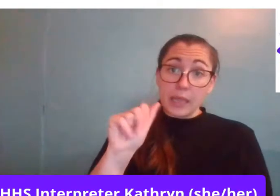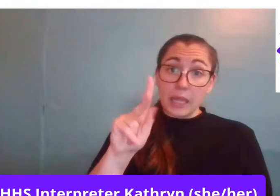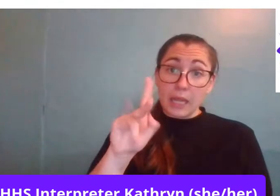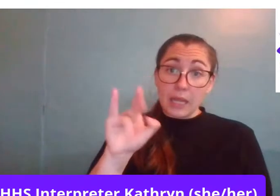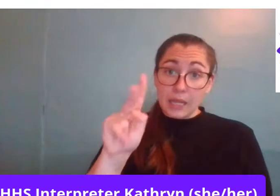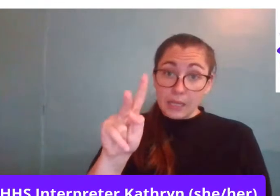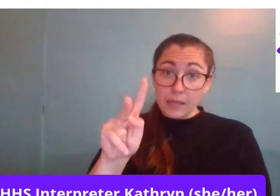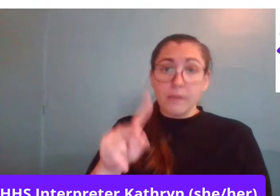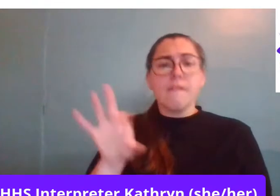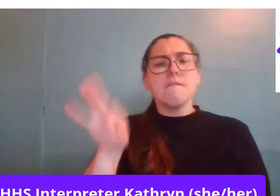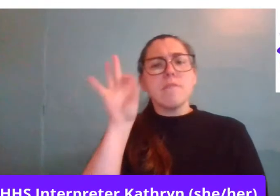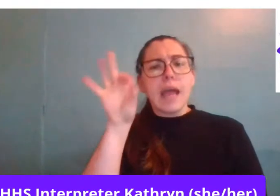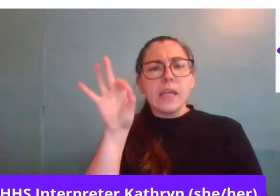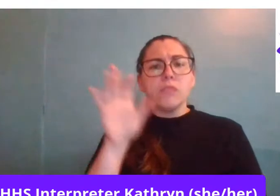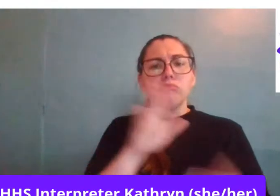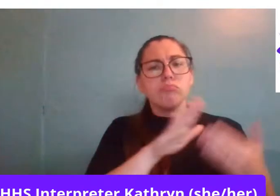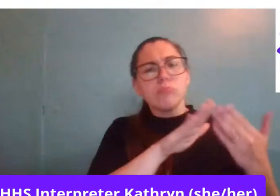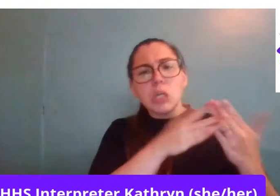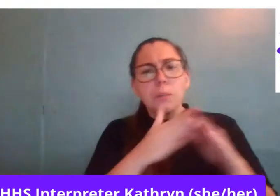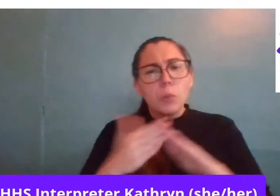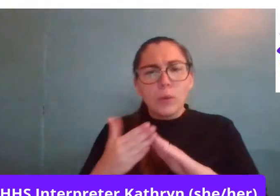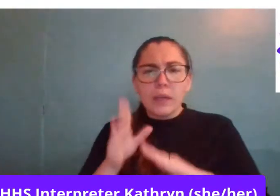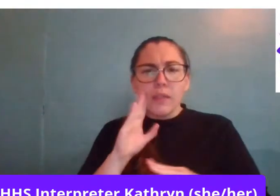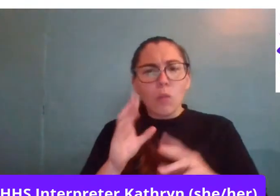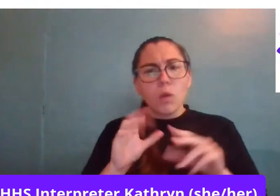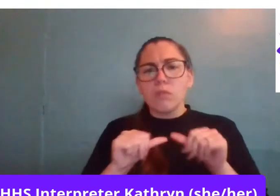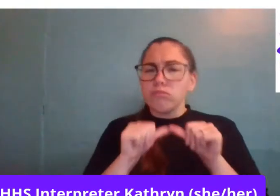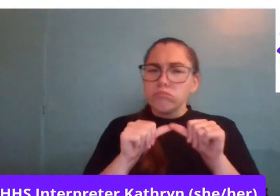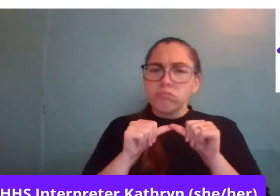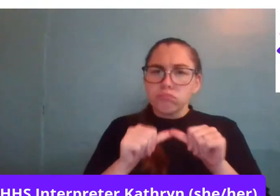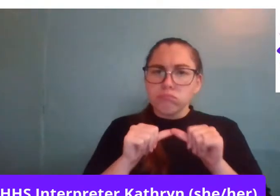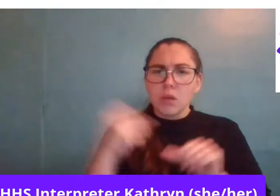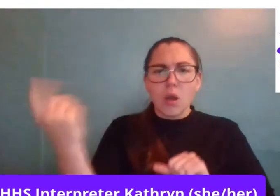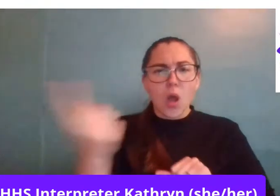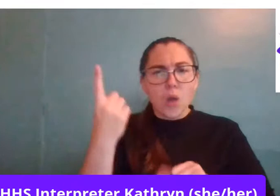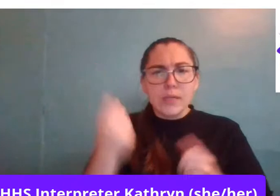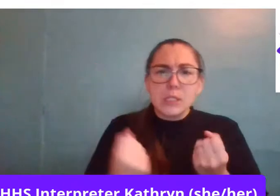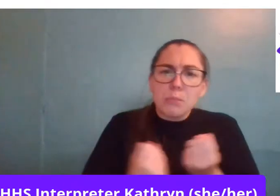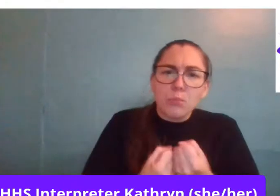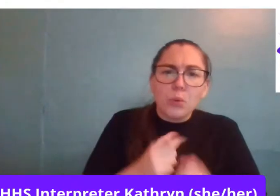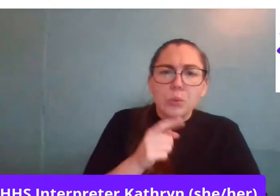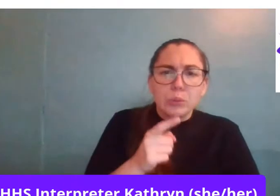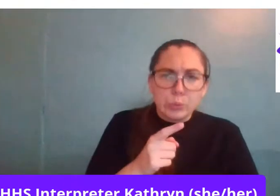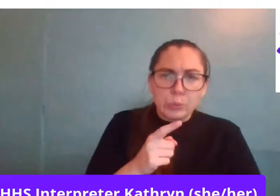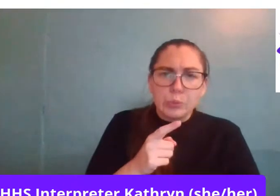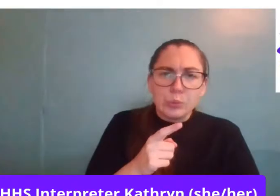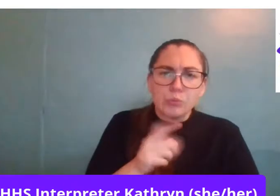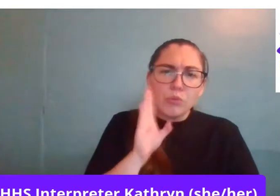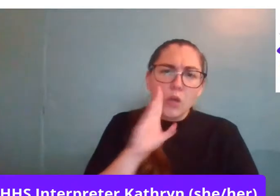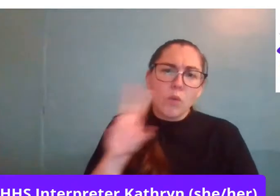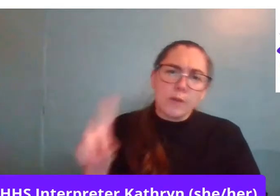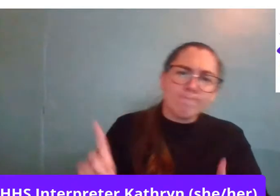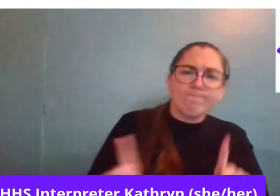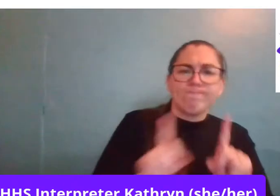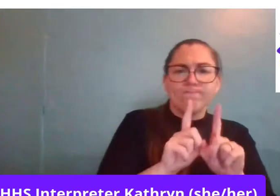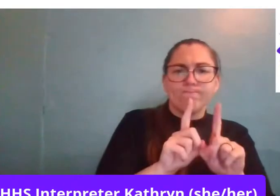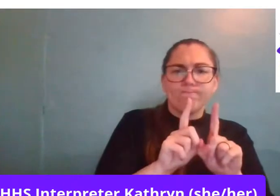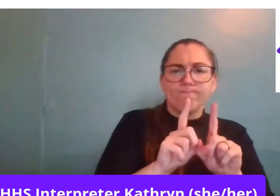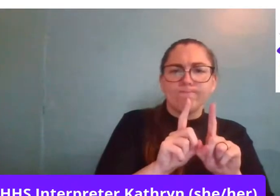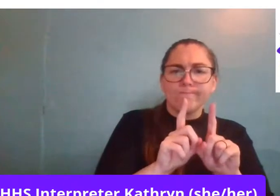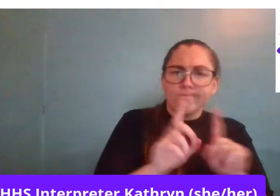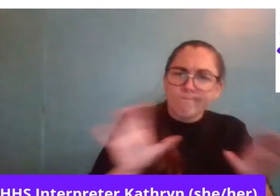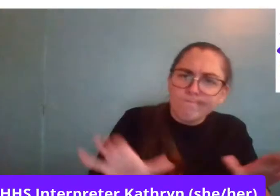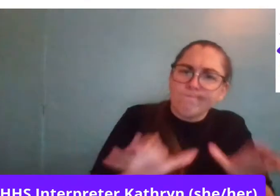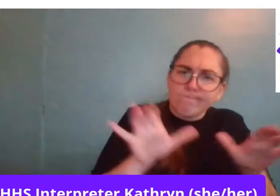is finding a community that will continually support you, come alongside of you, and will continue to push